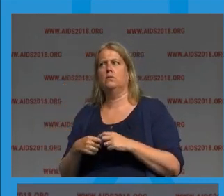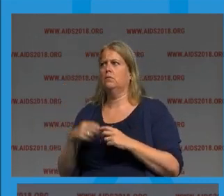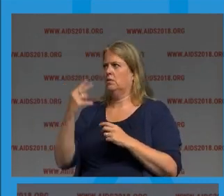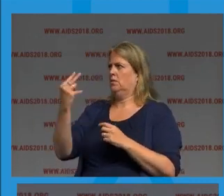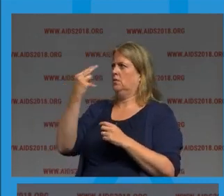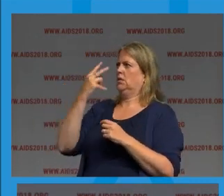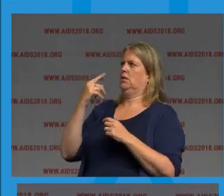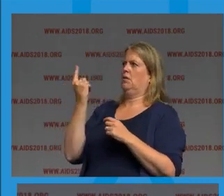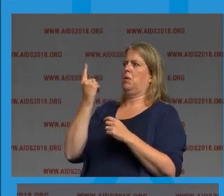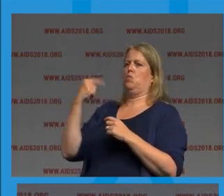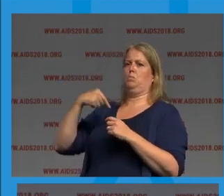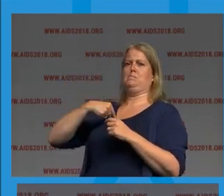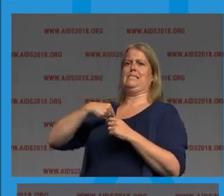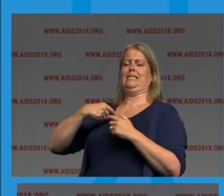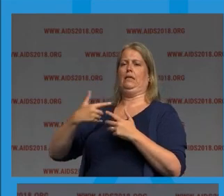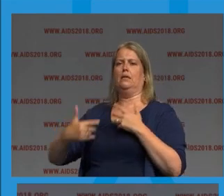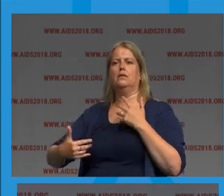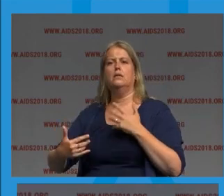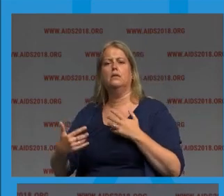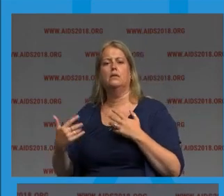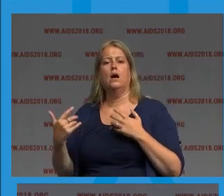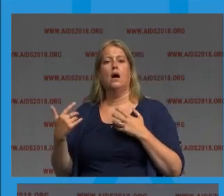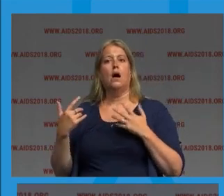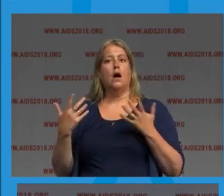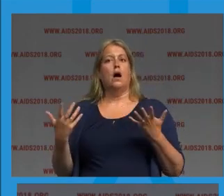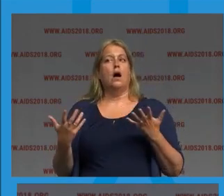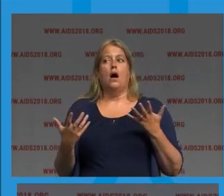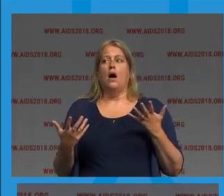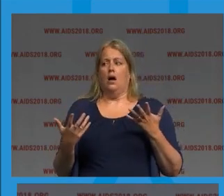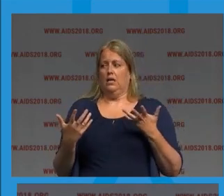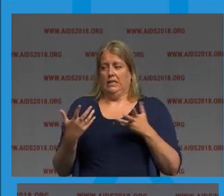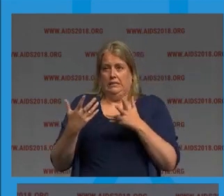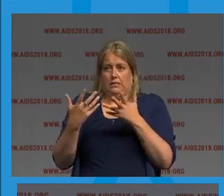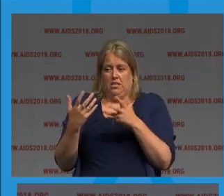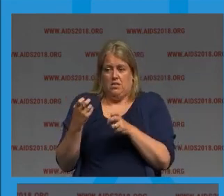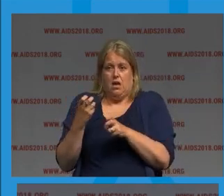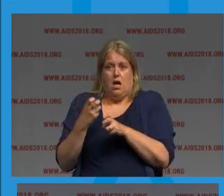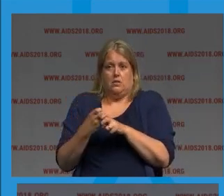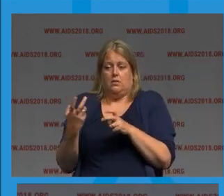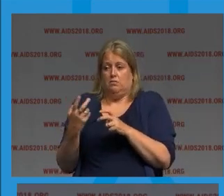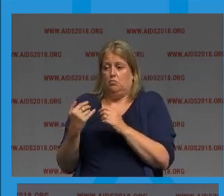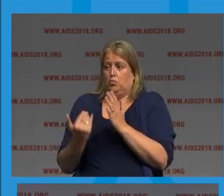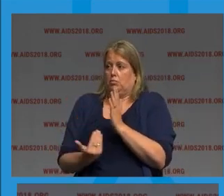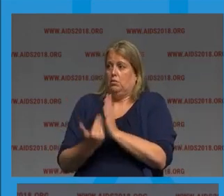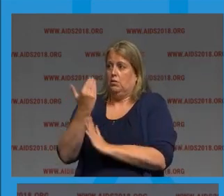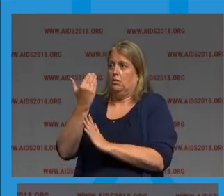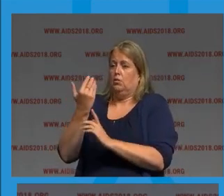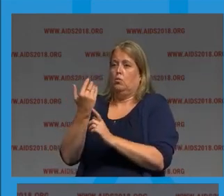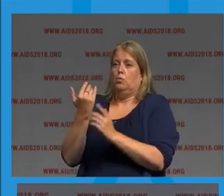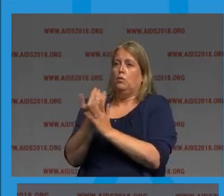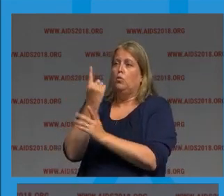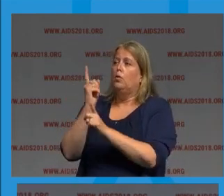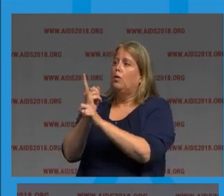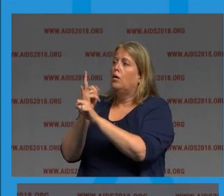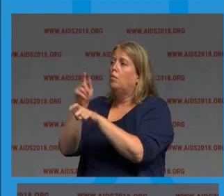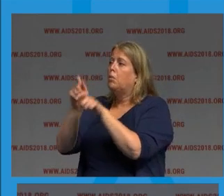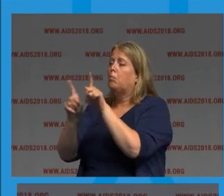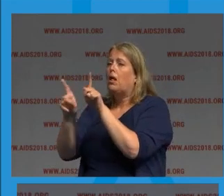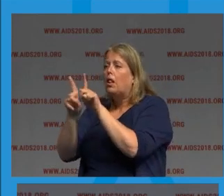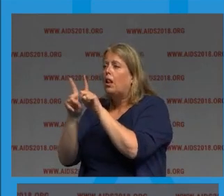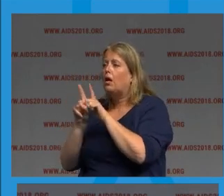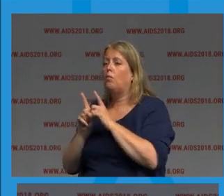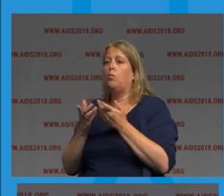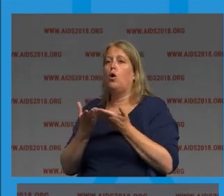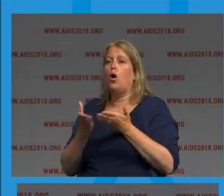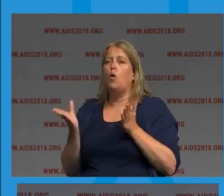me? And so, in essence, it does make it difficult to really meet people and to be open. Notice